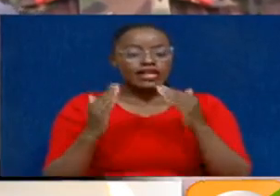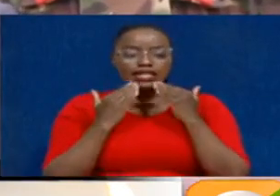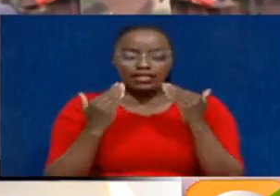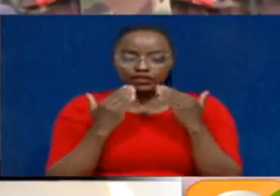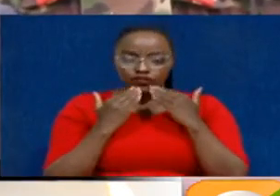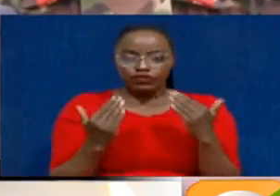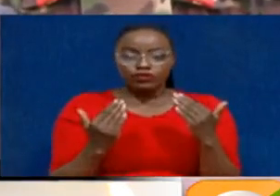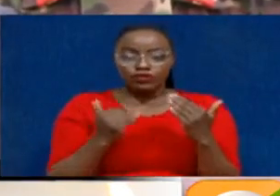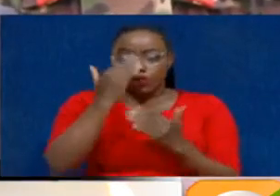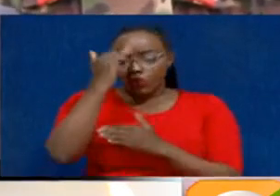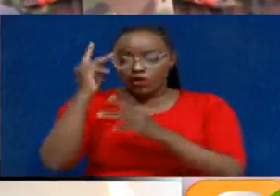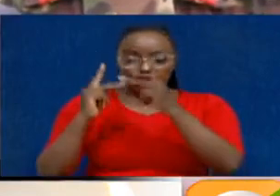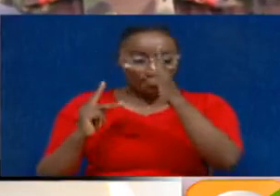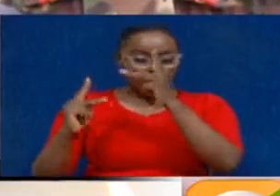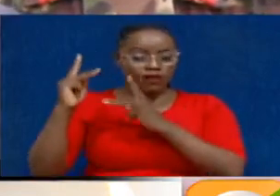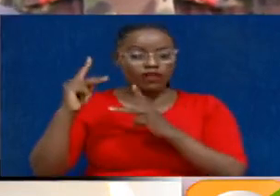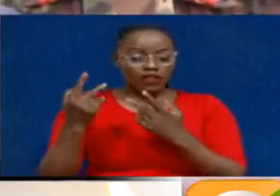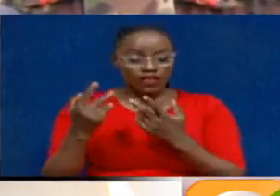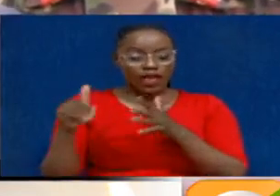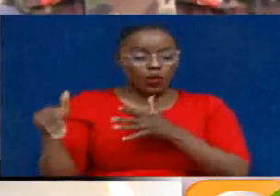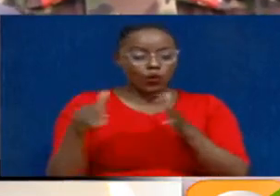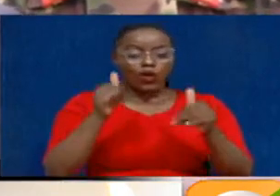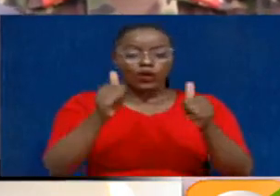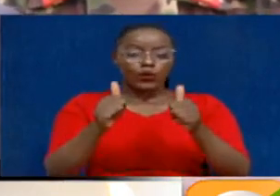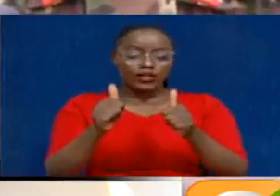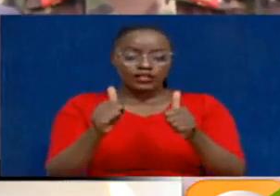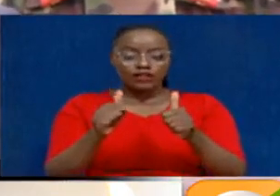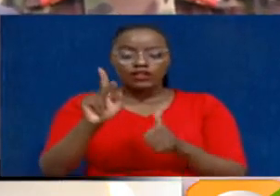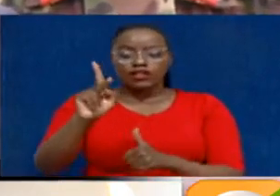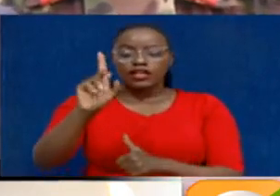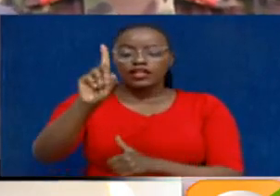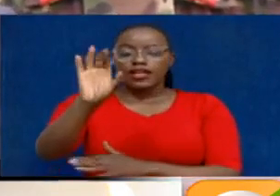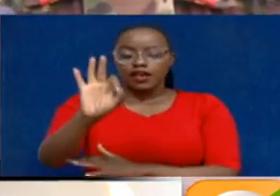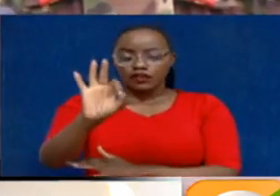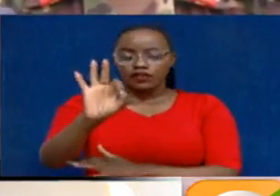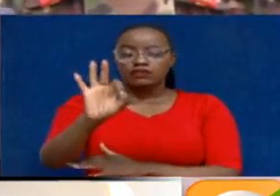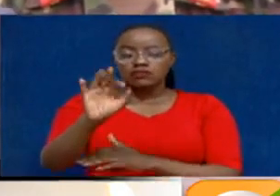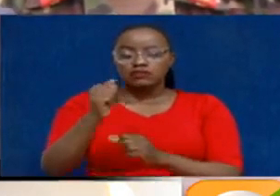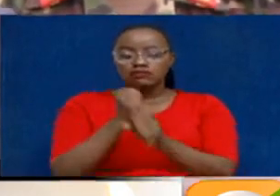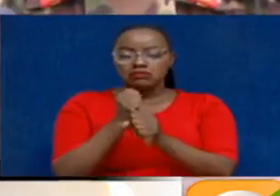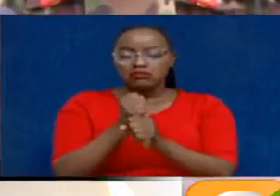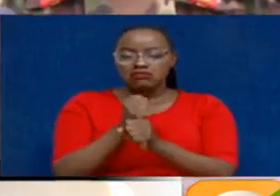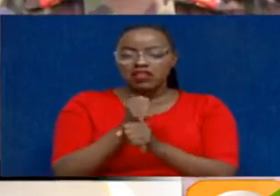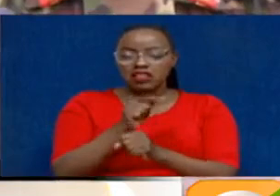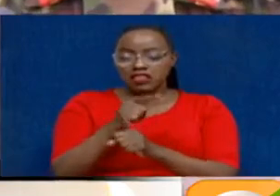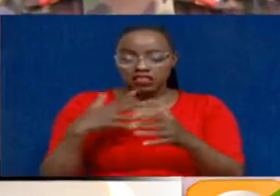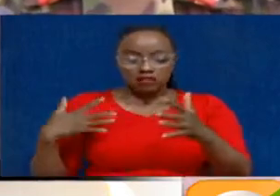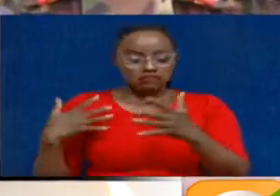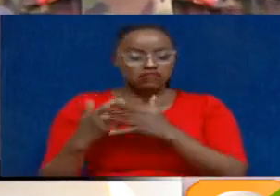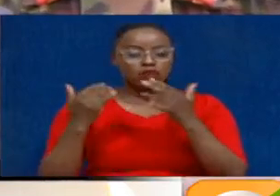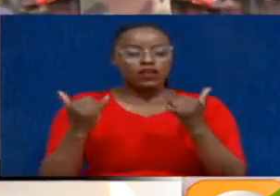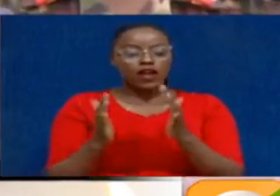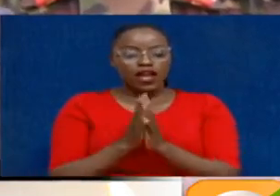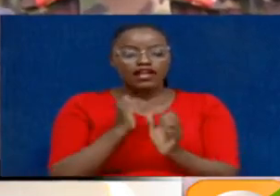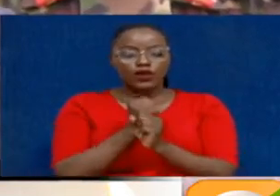grateful for the professionalism, the manner in which our KDF has conducted this so far and